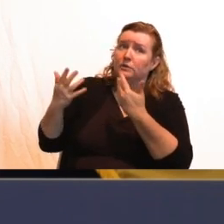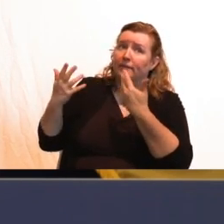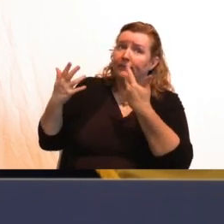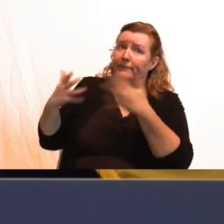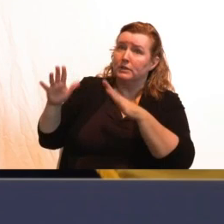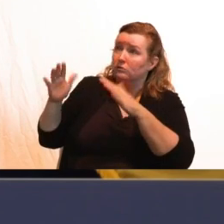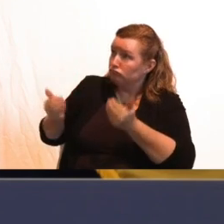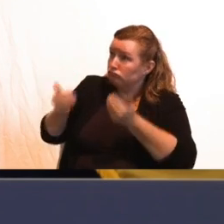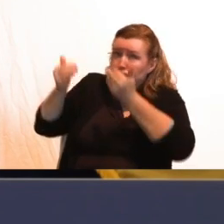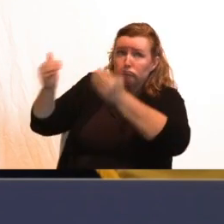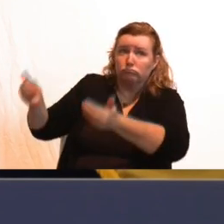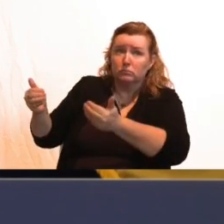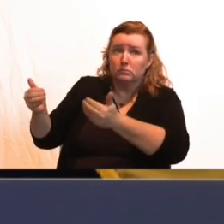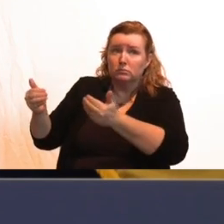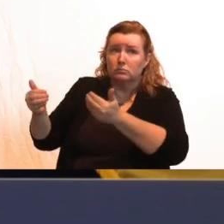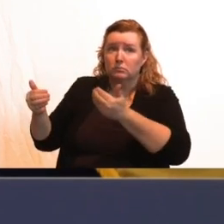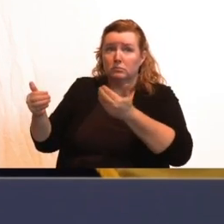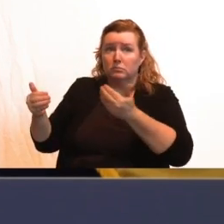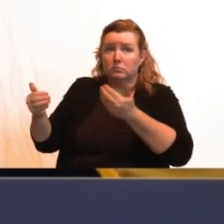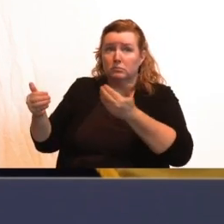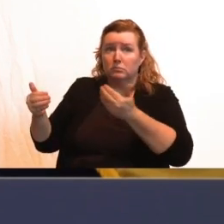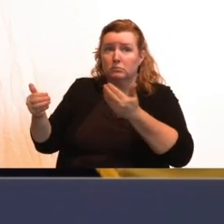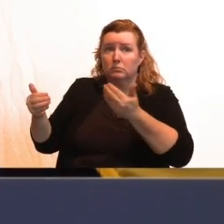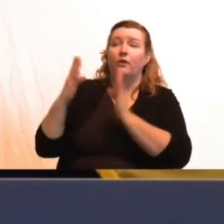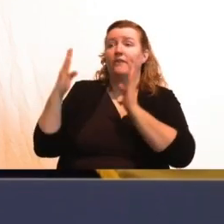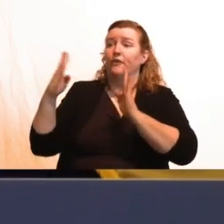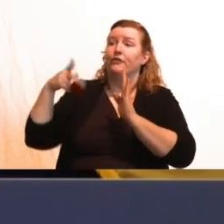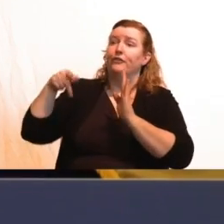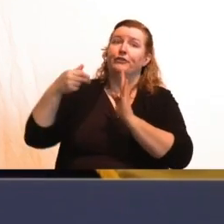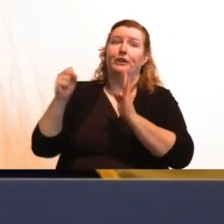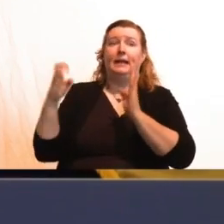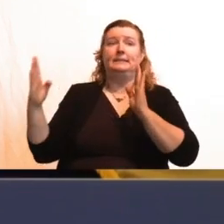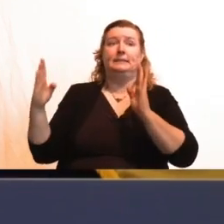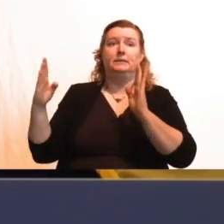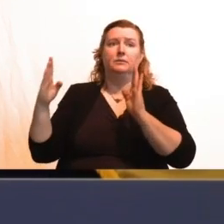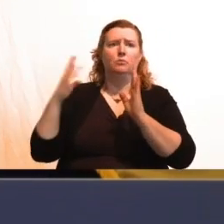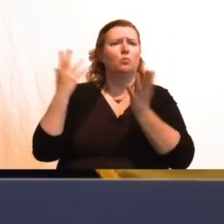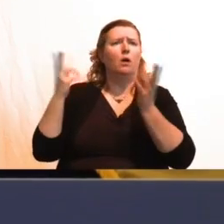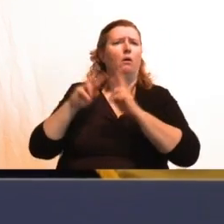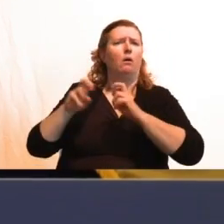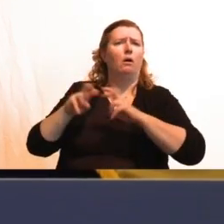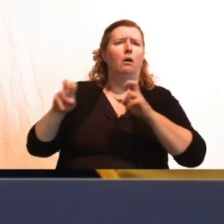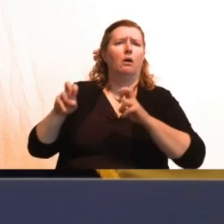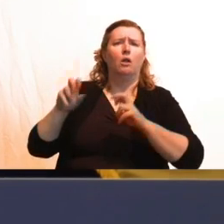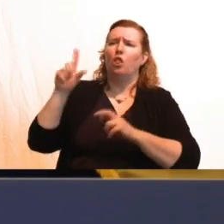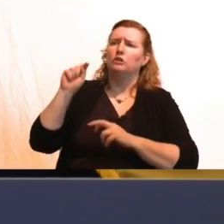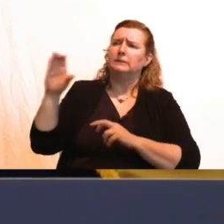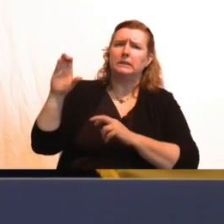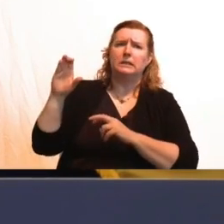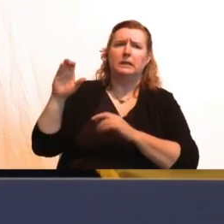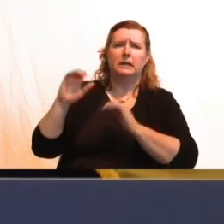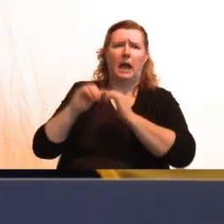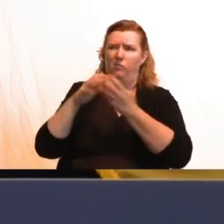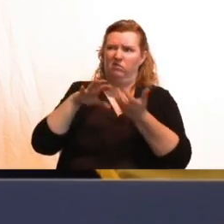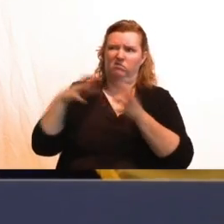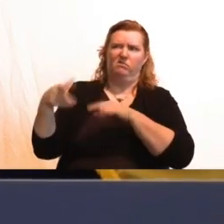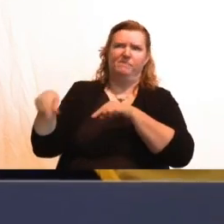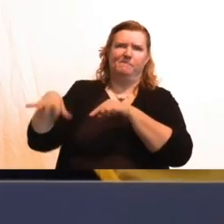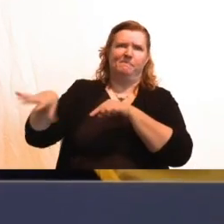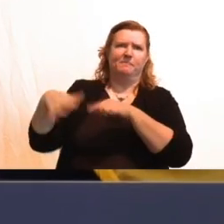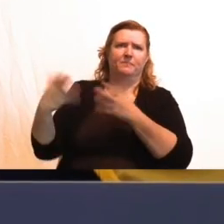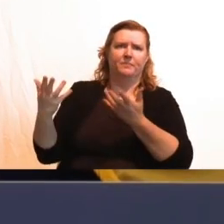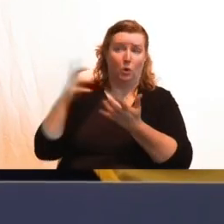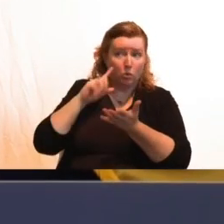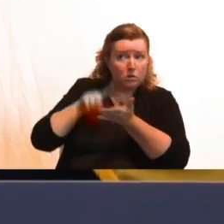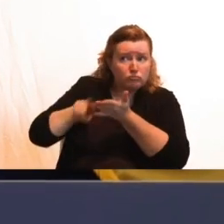have a precise answer, but we've committed very much to doing a postmortem, and that will include long-term care.